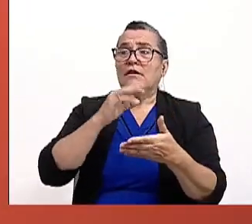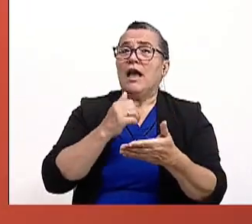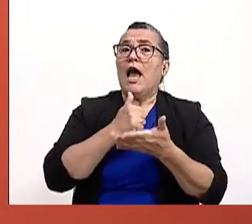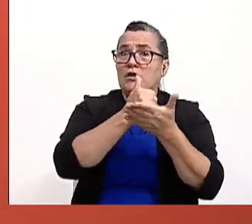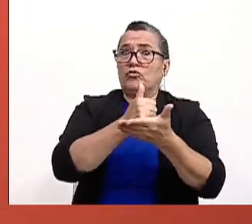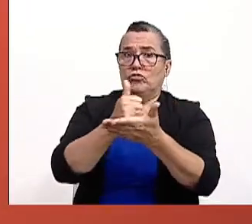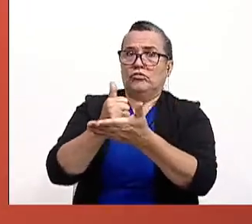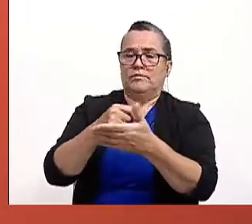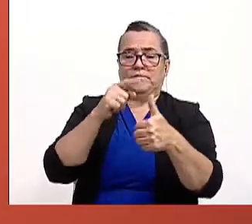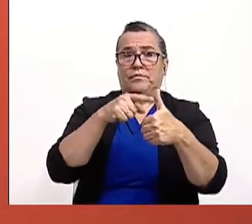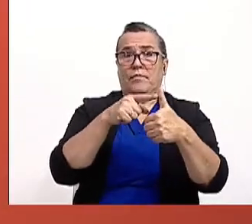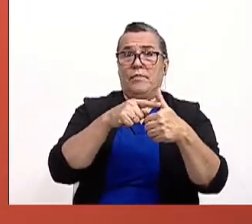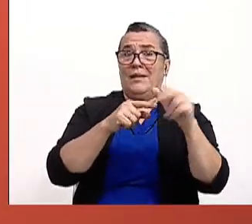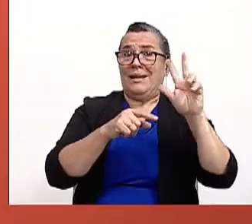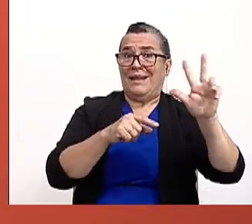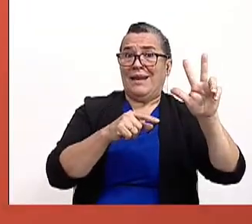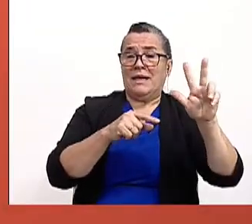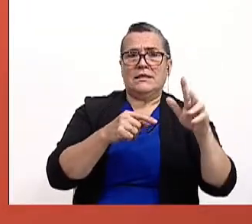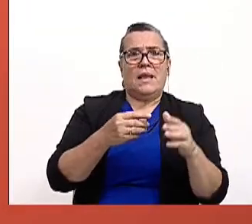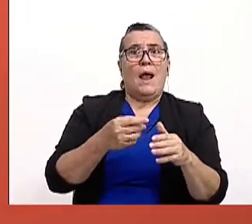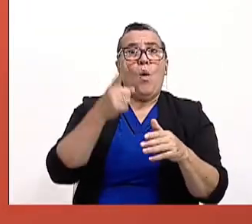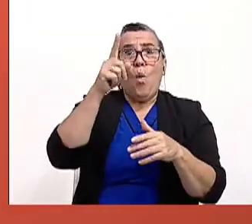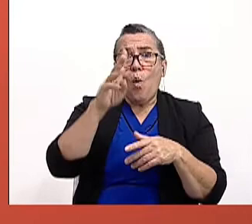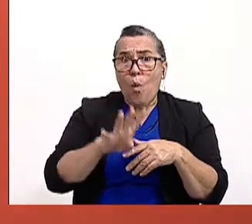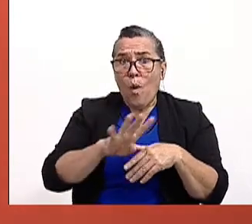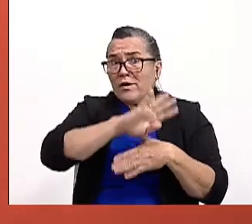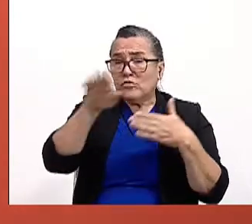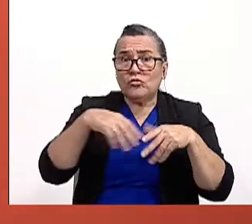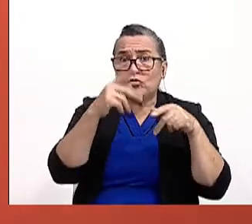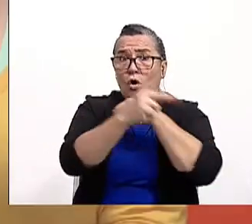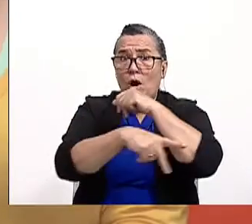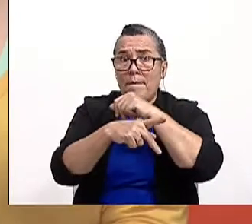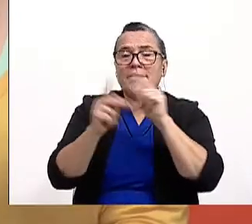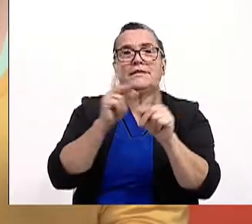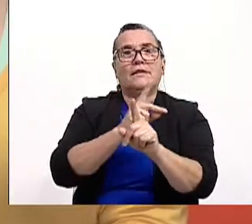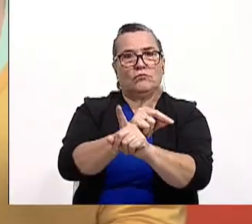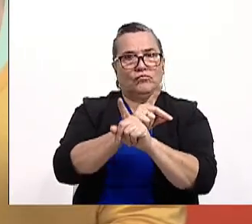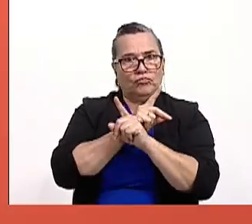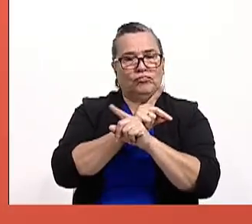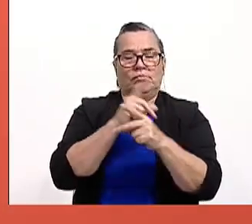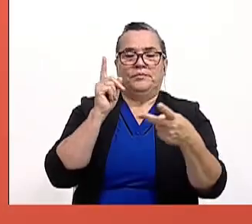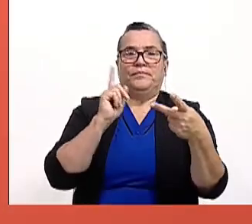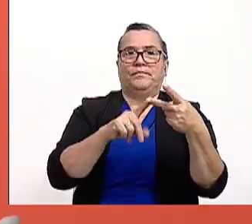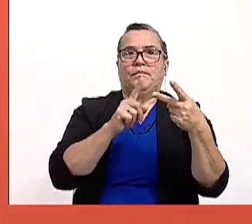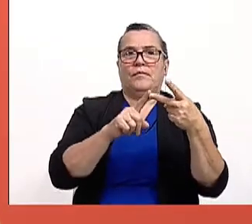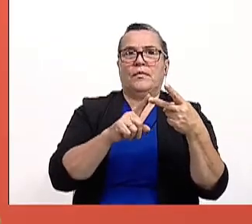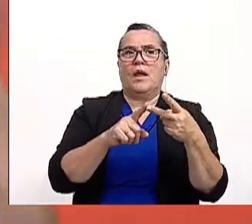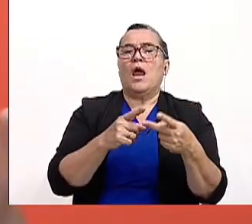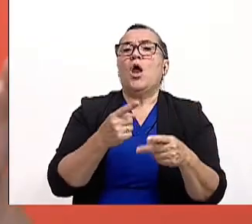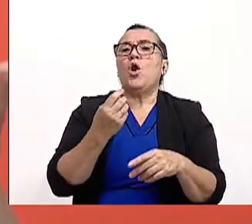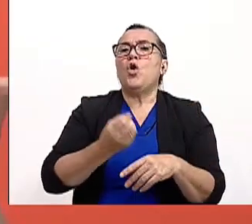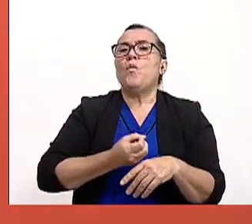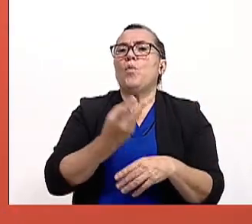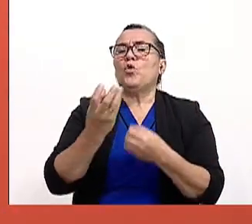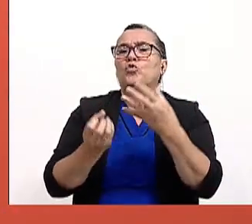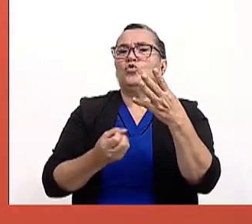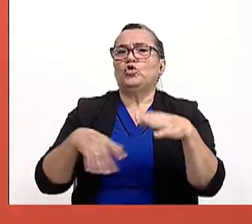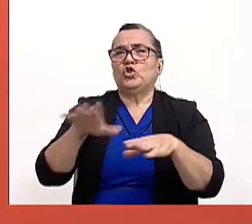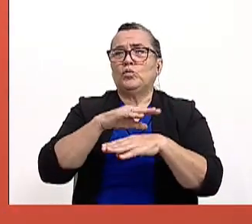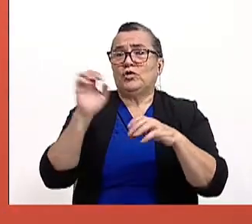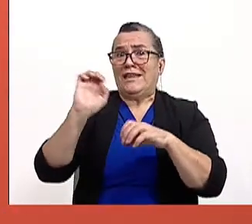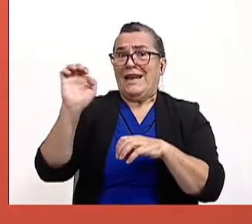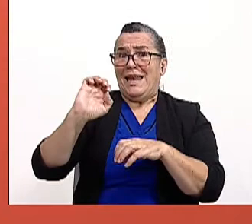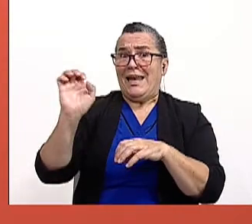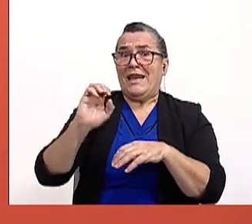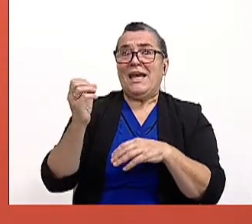3, more than a quarter of our whole country is protected. Number 2, we produce most of our energy